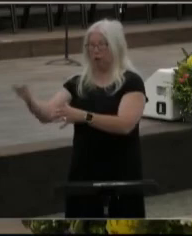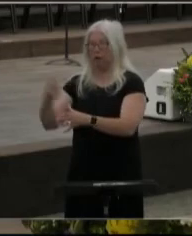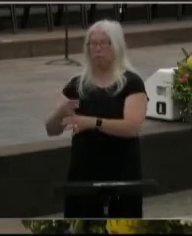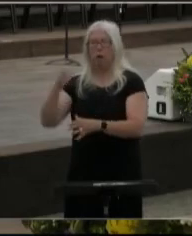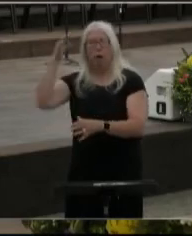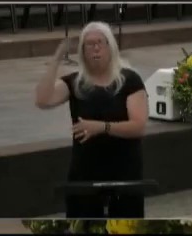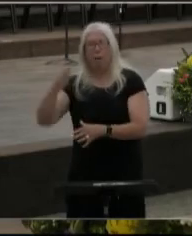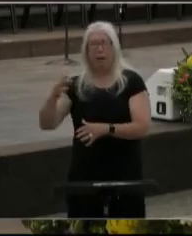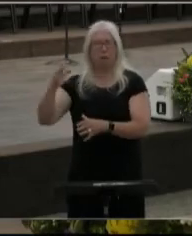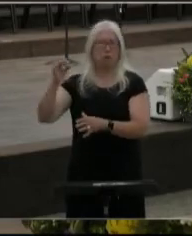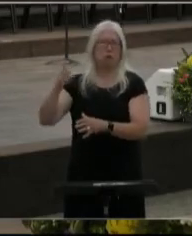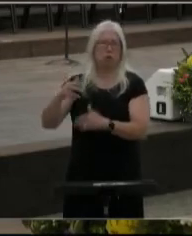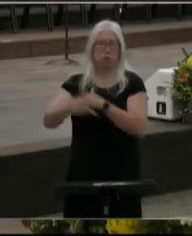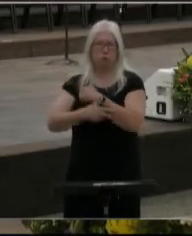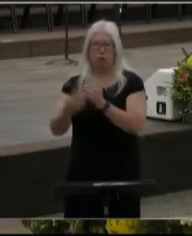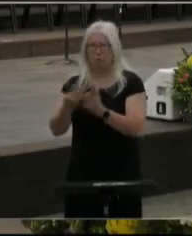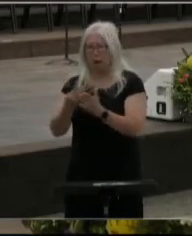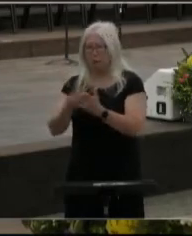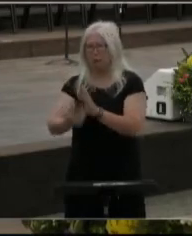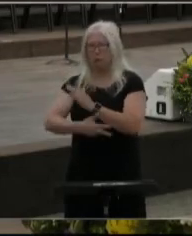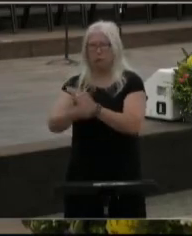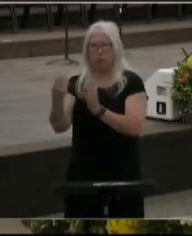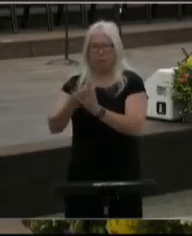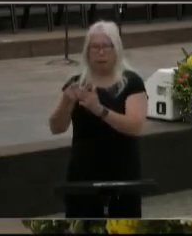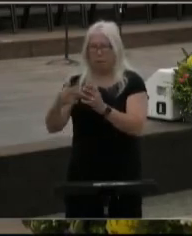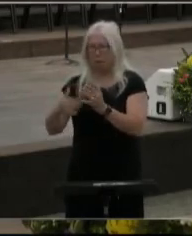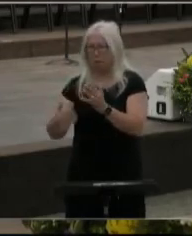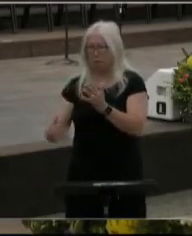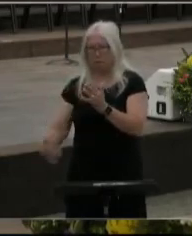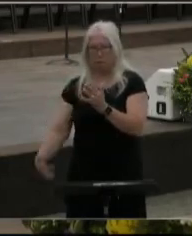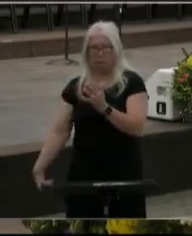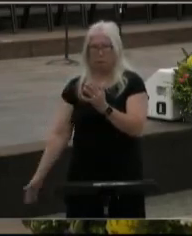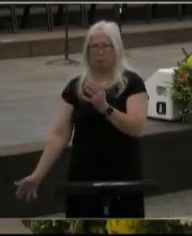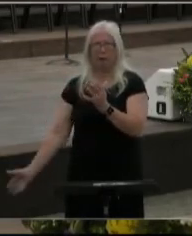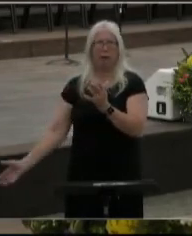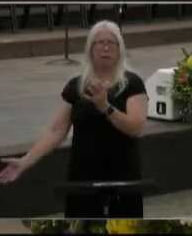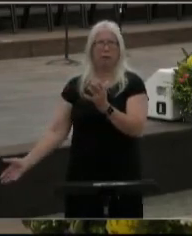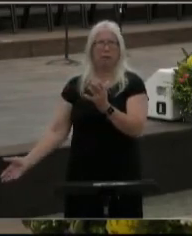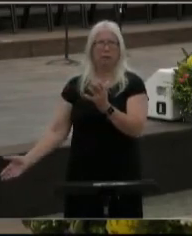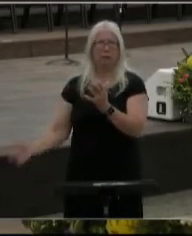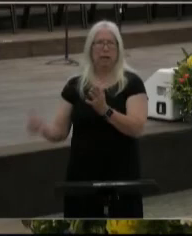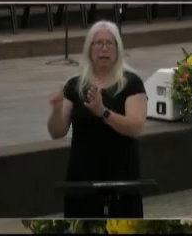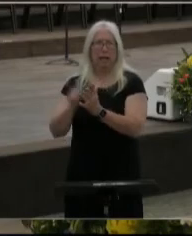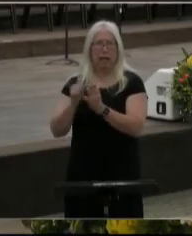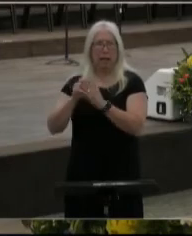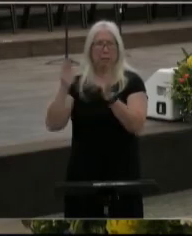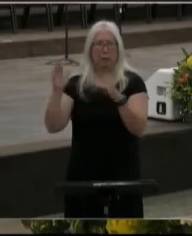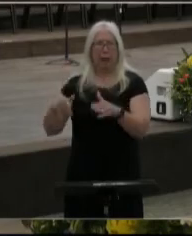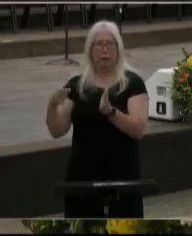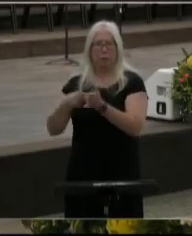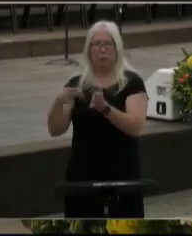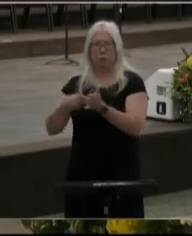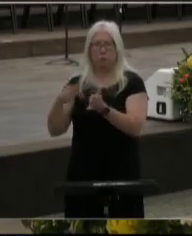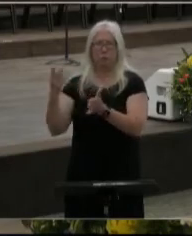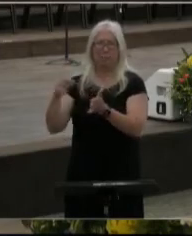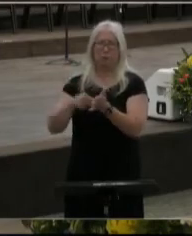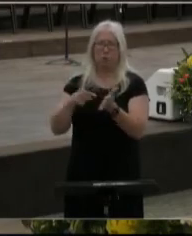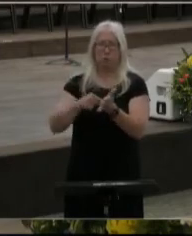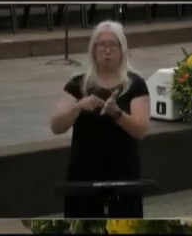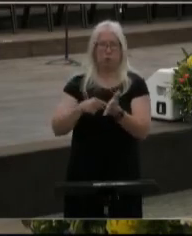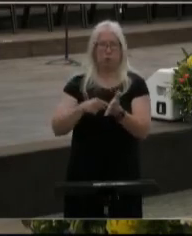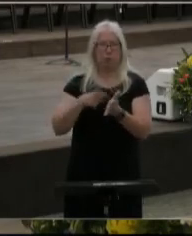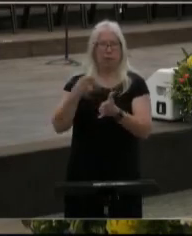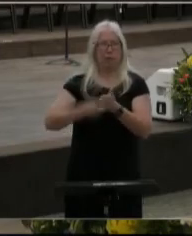Oh, pastor so-and-so stole my money, took my money, blah, blah, blah, blah, blah, blah, blah, blah, blah, blah, blah, blah, blah, blah, blah, blah, blah, and my house payment's due, and this is due. And